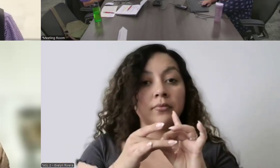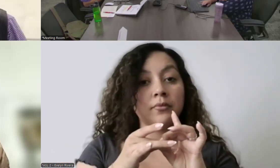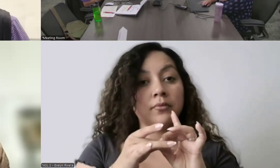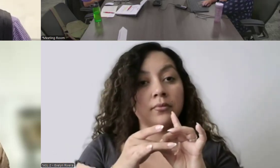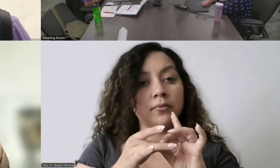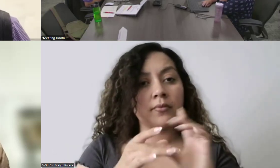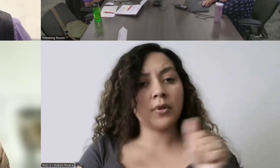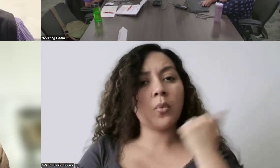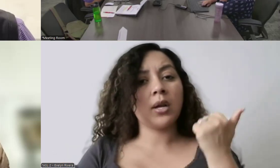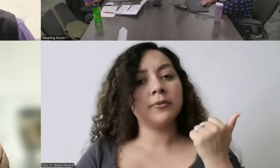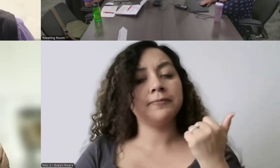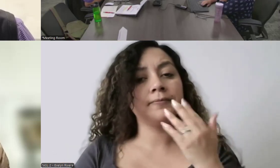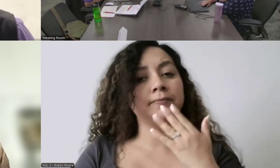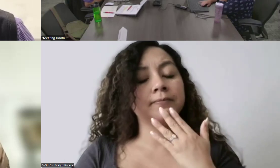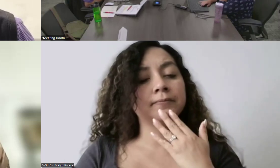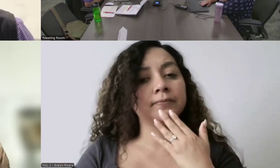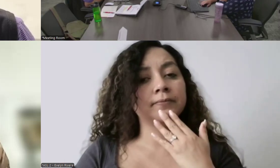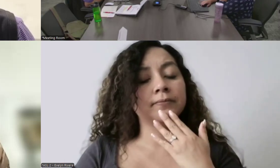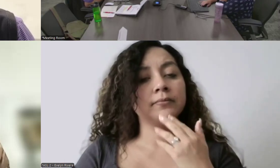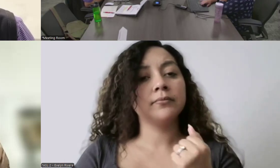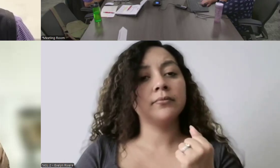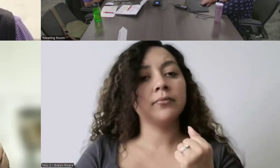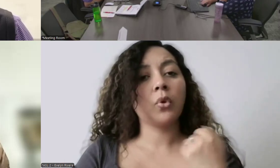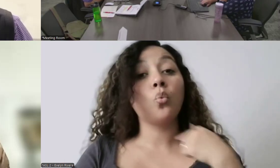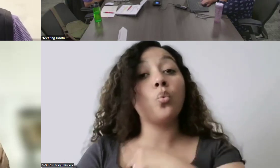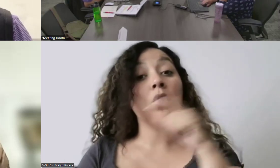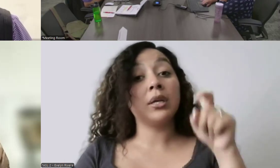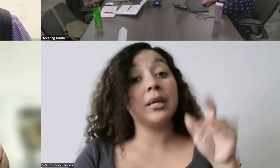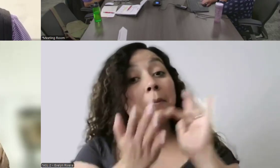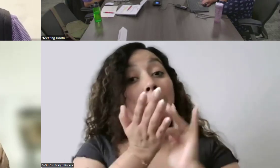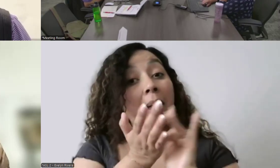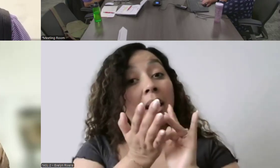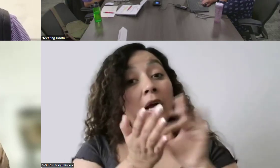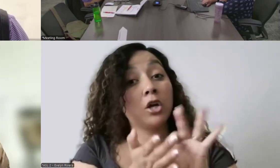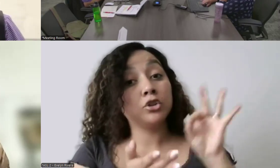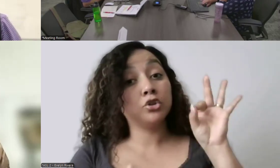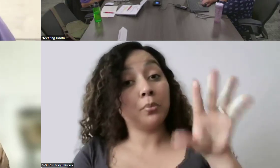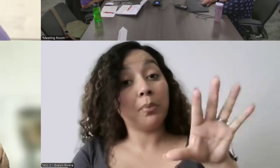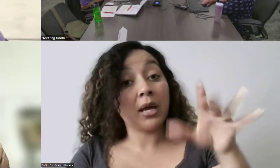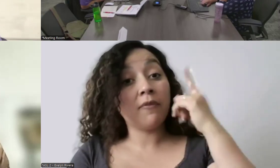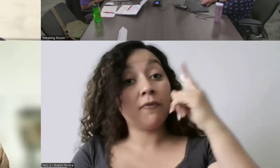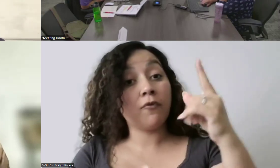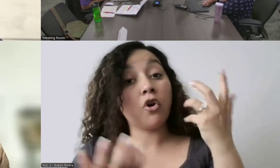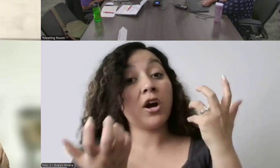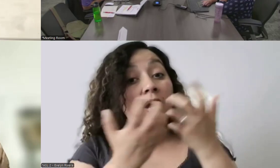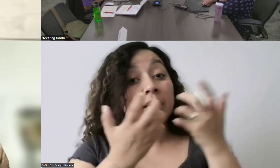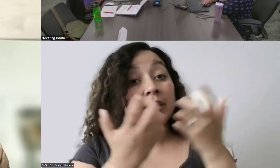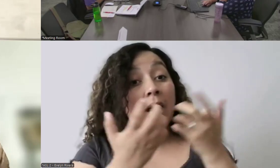What else? And we need Medi-Cal to pay for adaptive